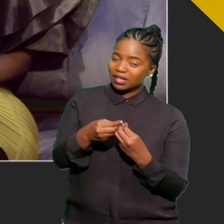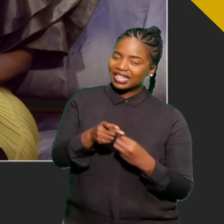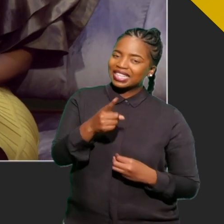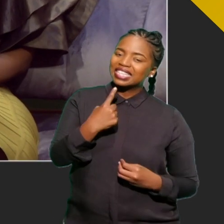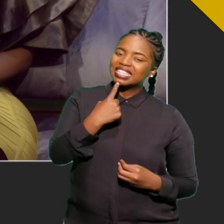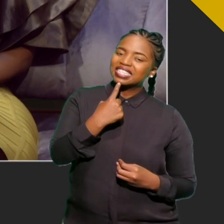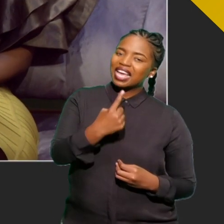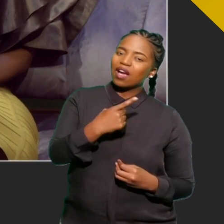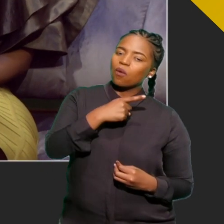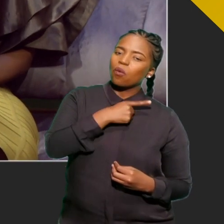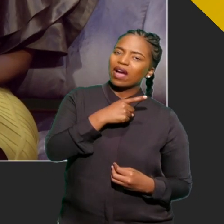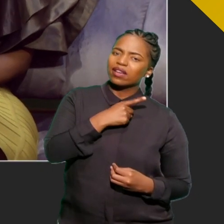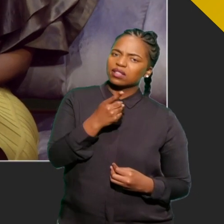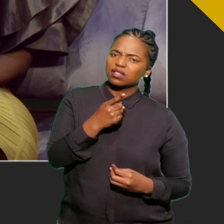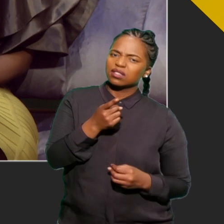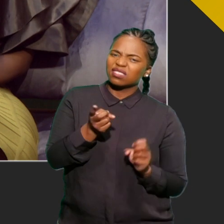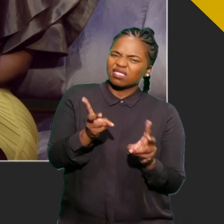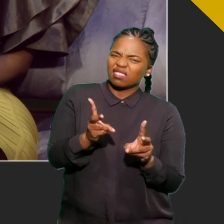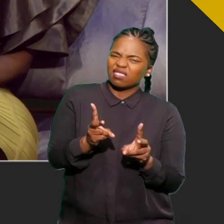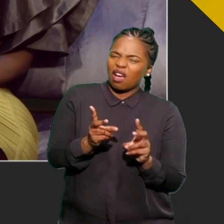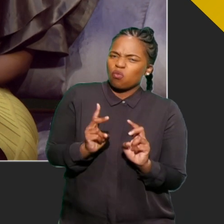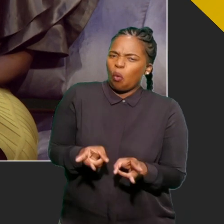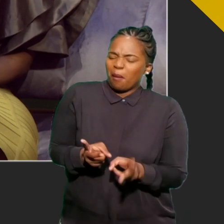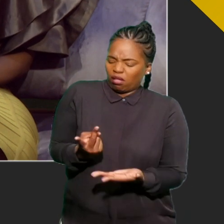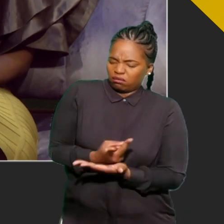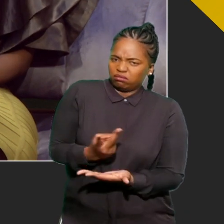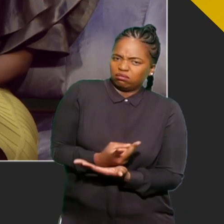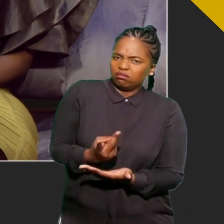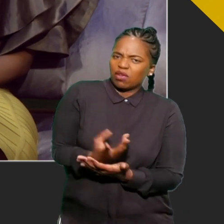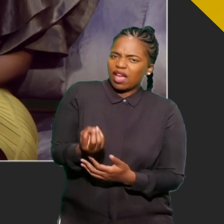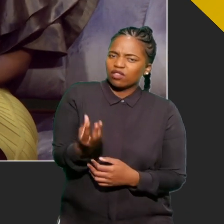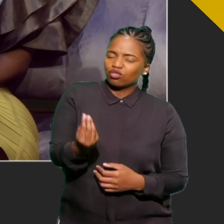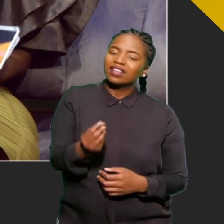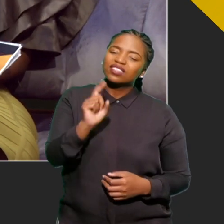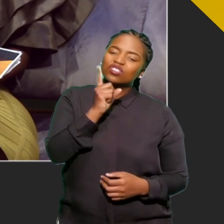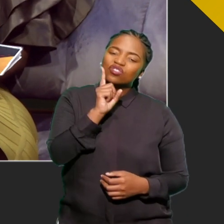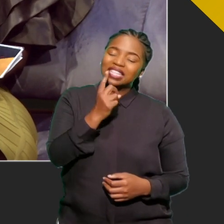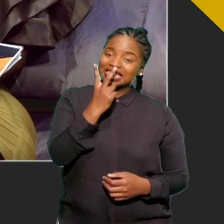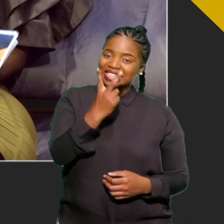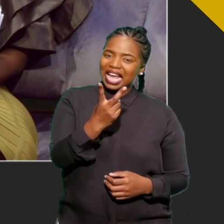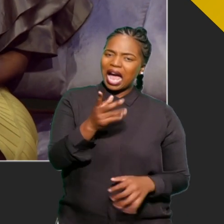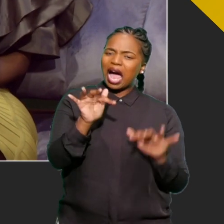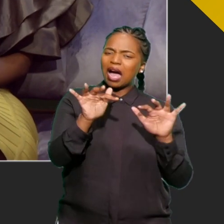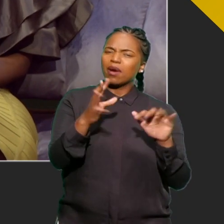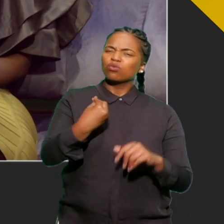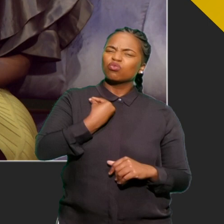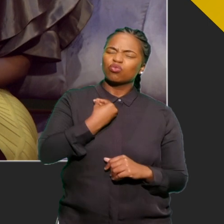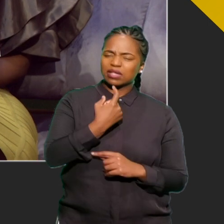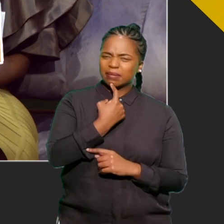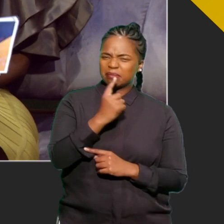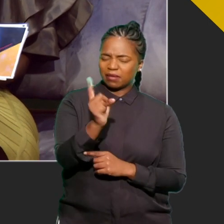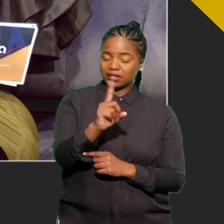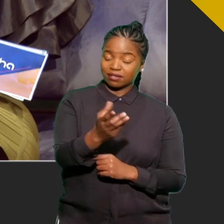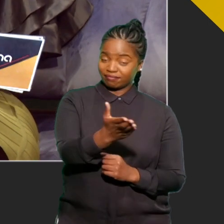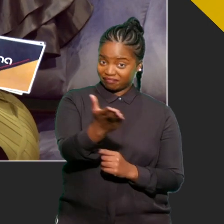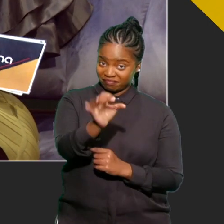this it became situated. Yes. And let's quickly go and see Hornabonaba Sobarking Kostrateng Ludo because he was